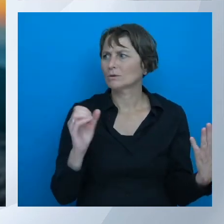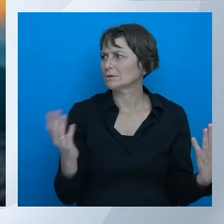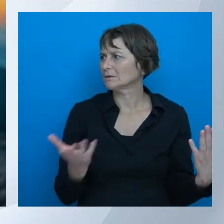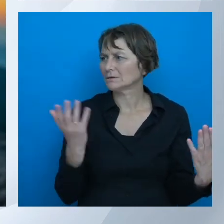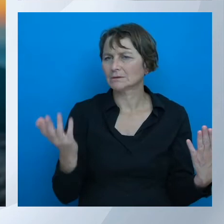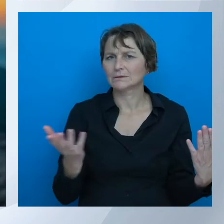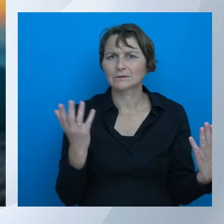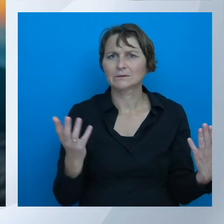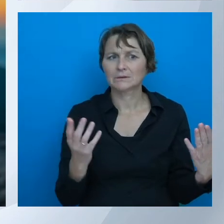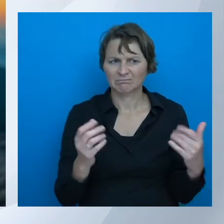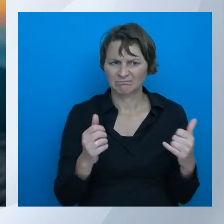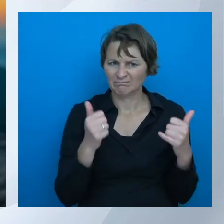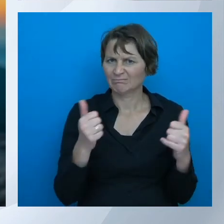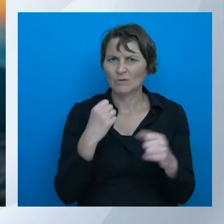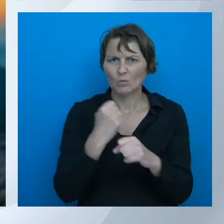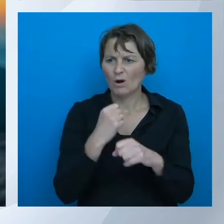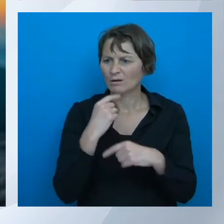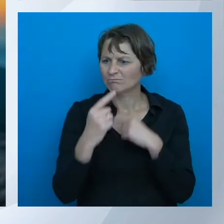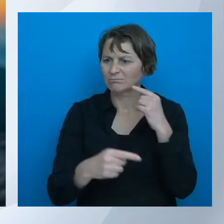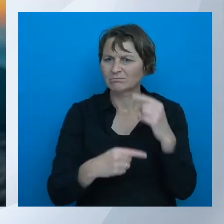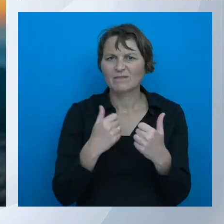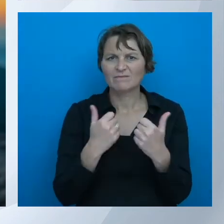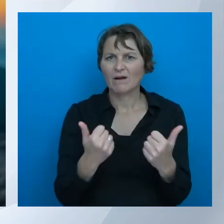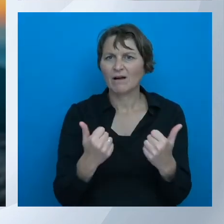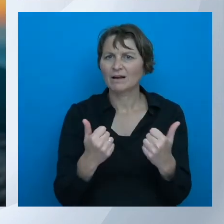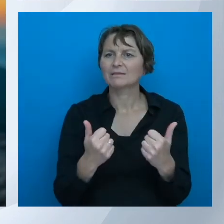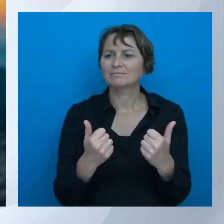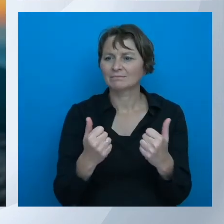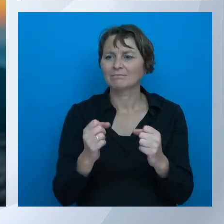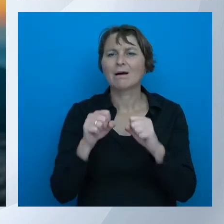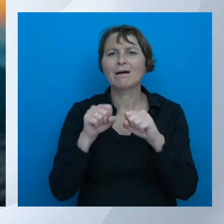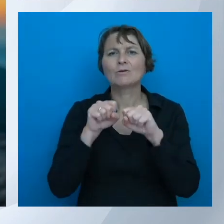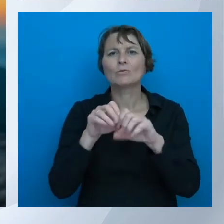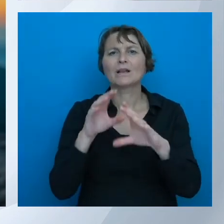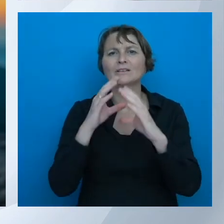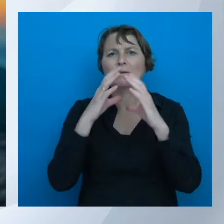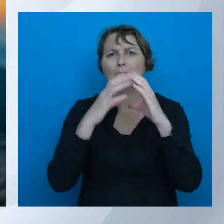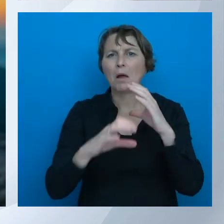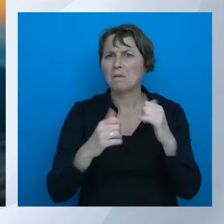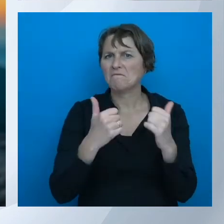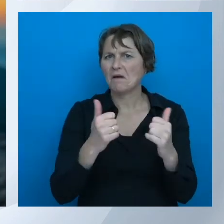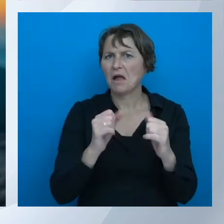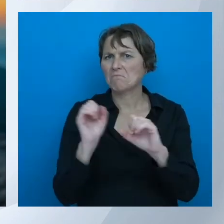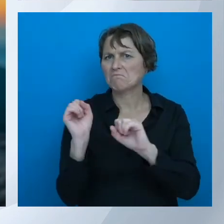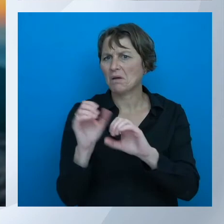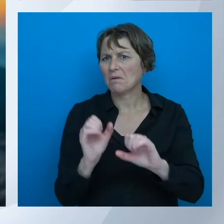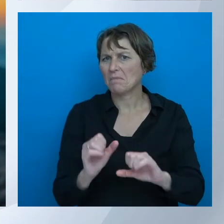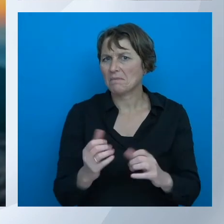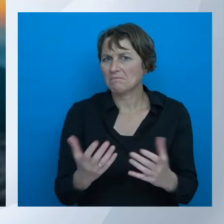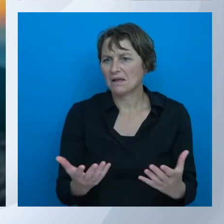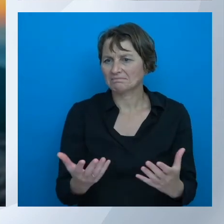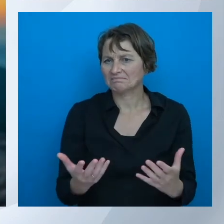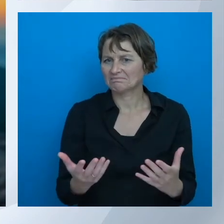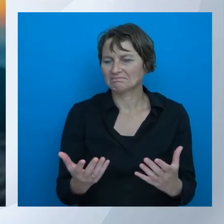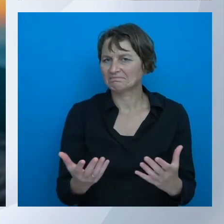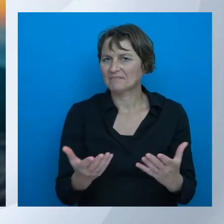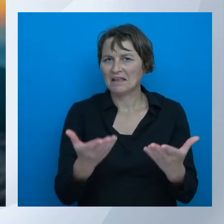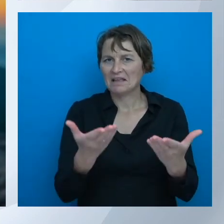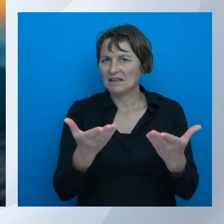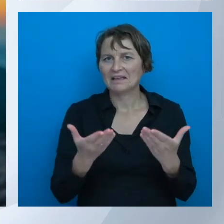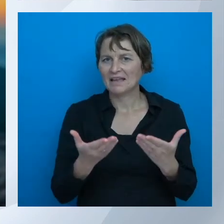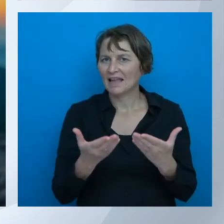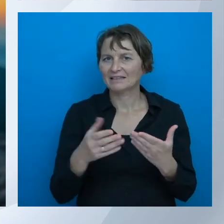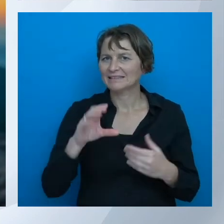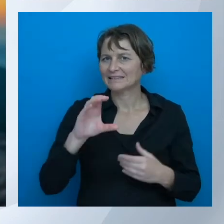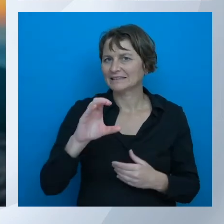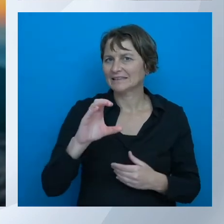working correctly, my release pipeline is deploying everything, but for some reason I didn't purge the CDN, everything was